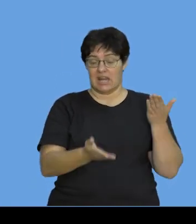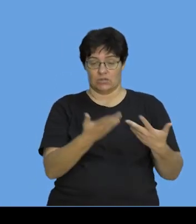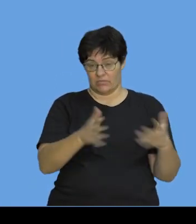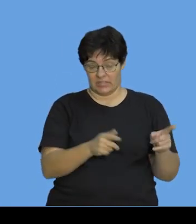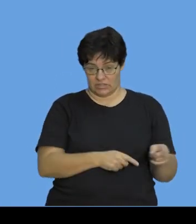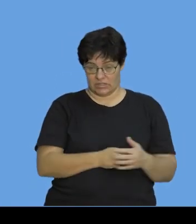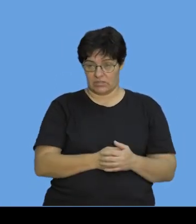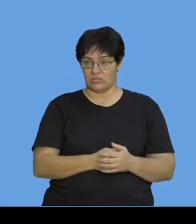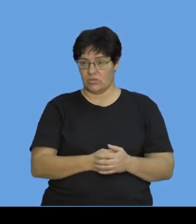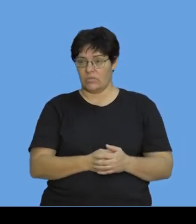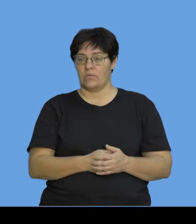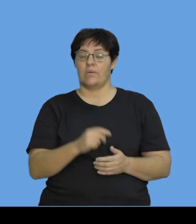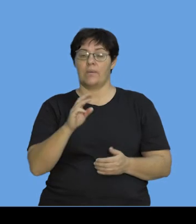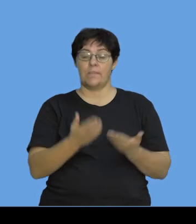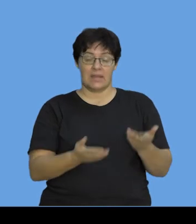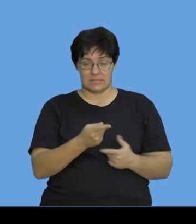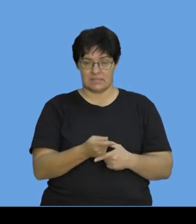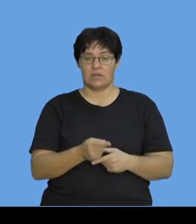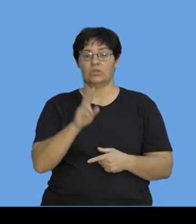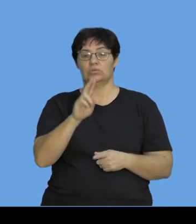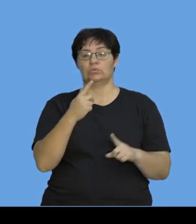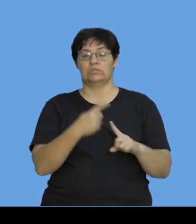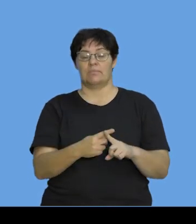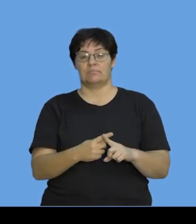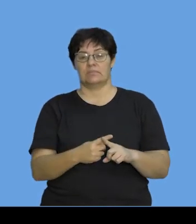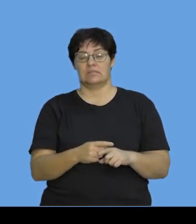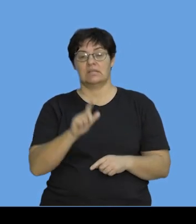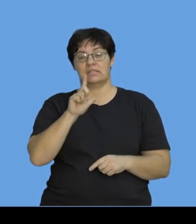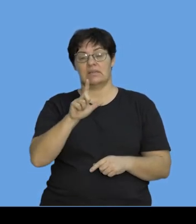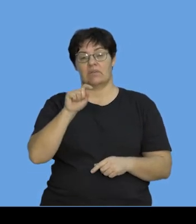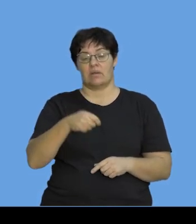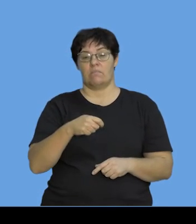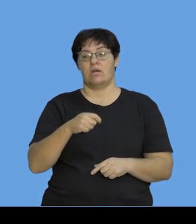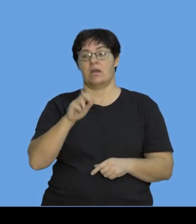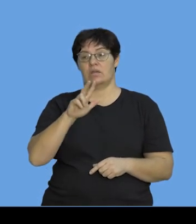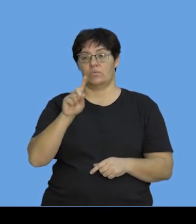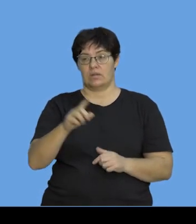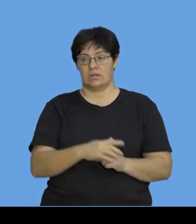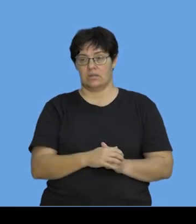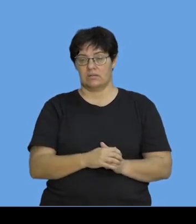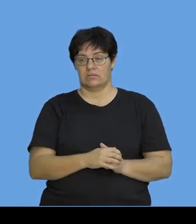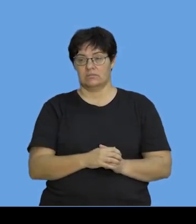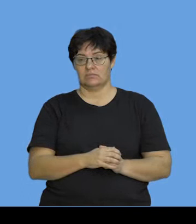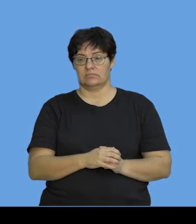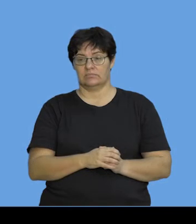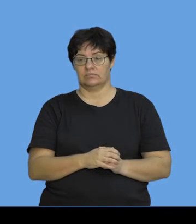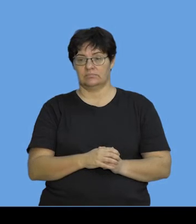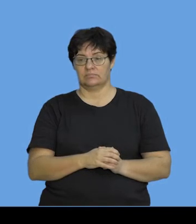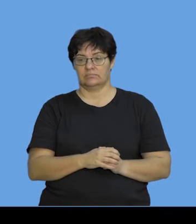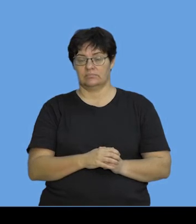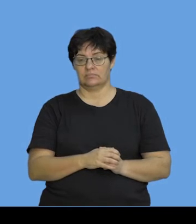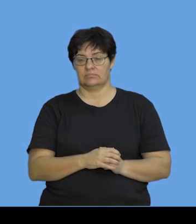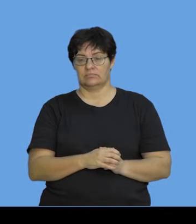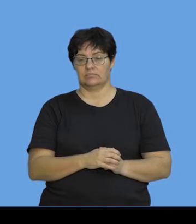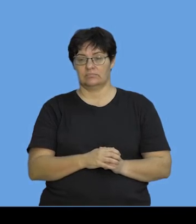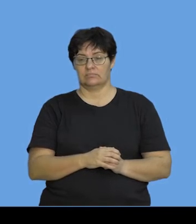to 2 multiplied by 7,81, right? So if we go back, this 7,81 multiplied